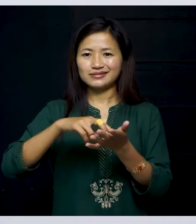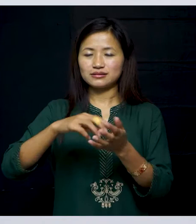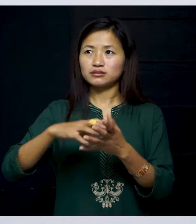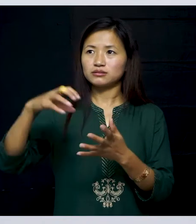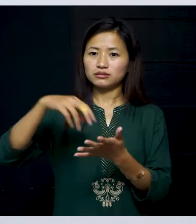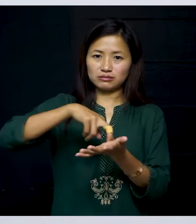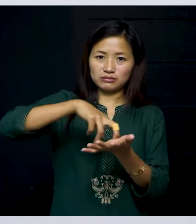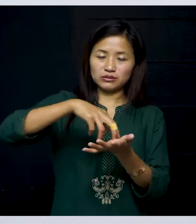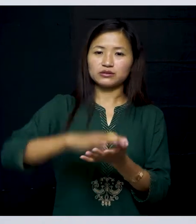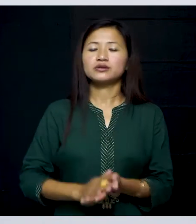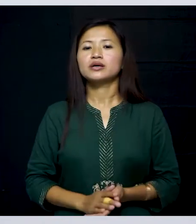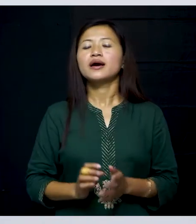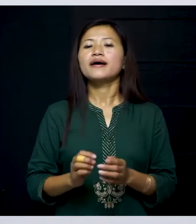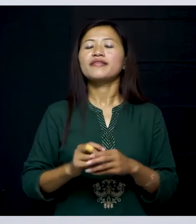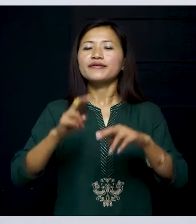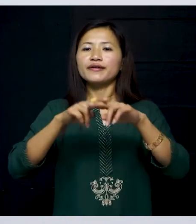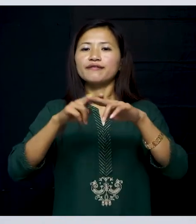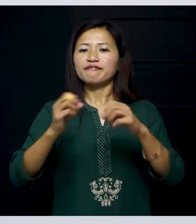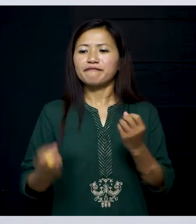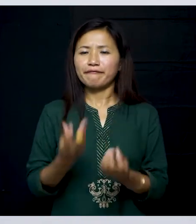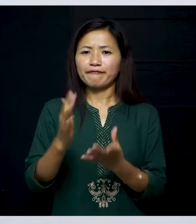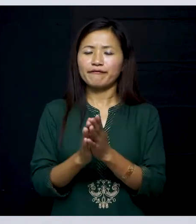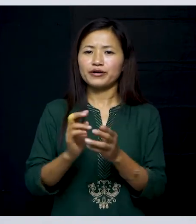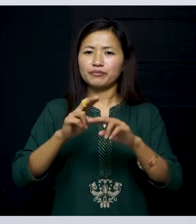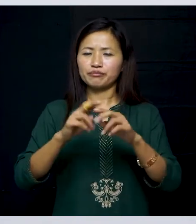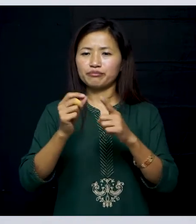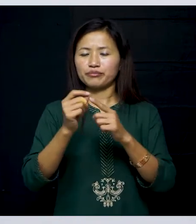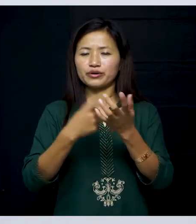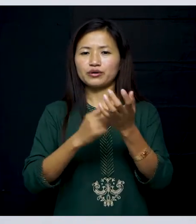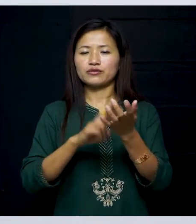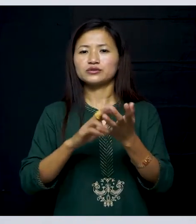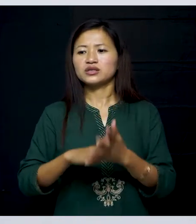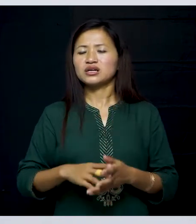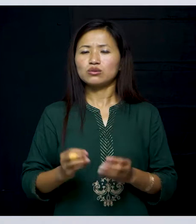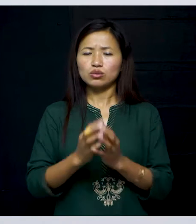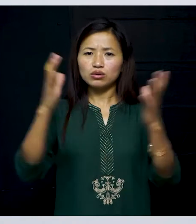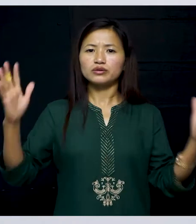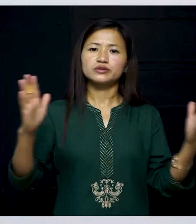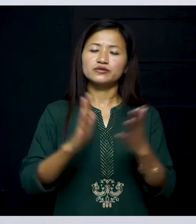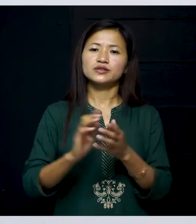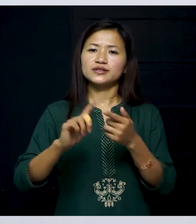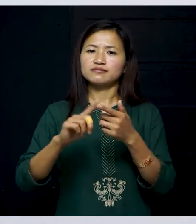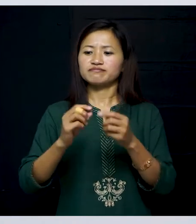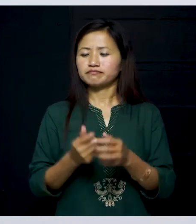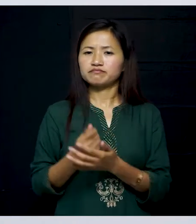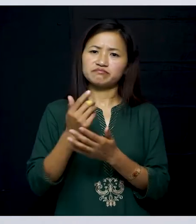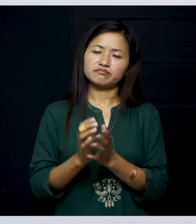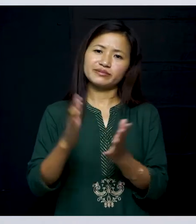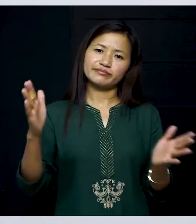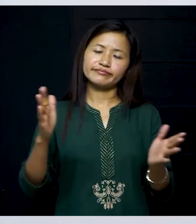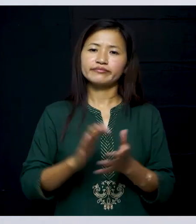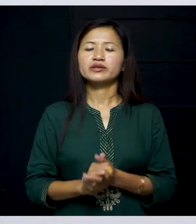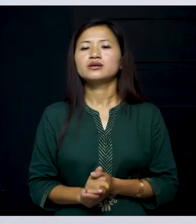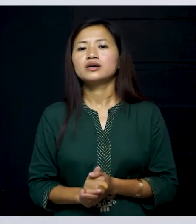fire proof, all these things. And because of this, people spend a lot of extra expenditure on this, okay? And this